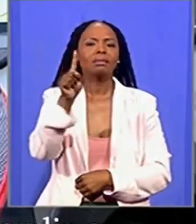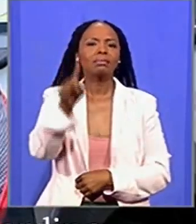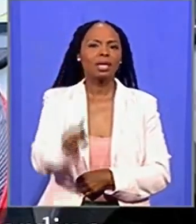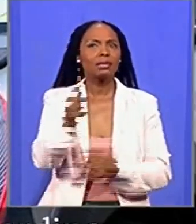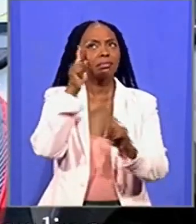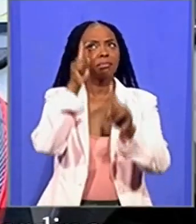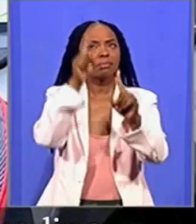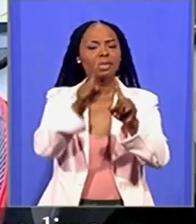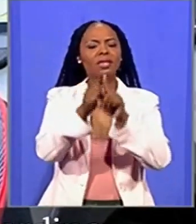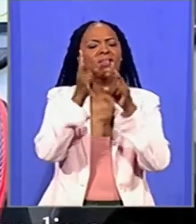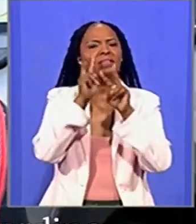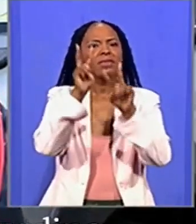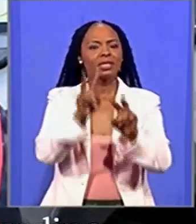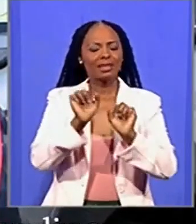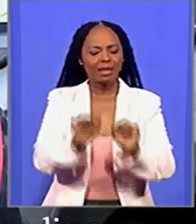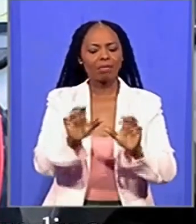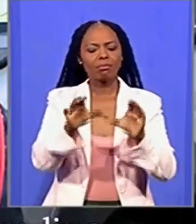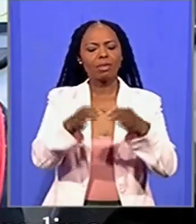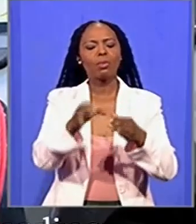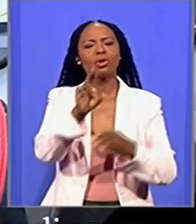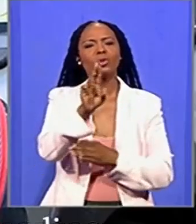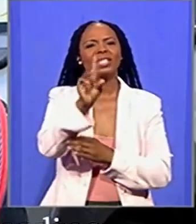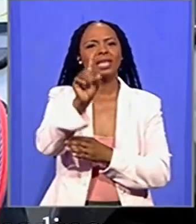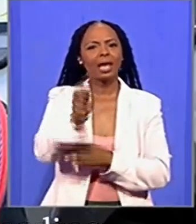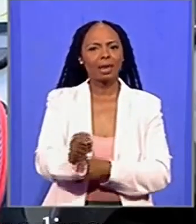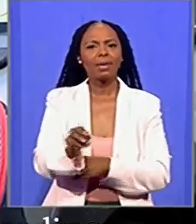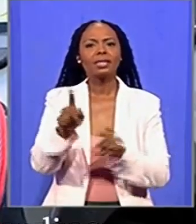of the UDM and what has UDM